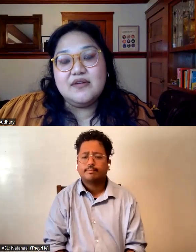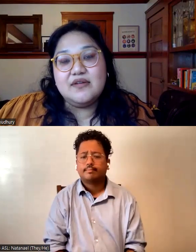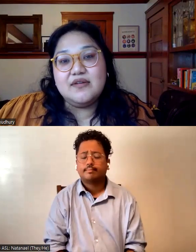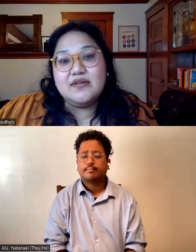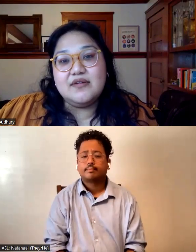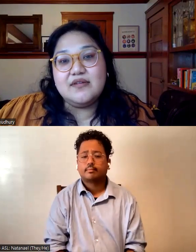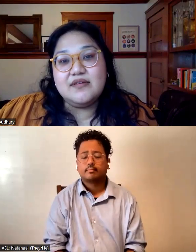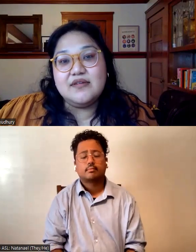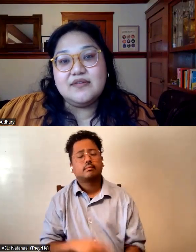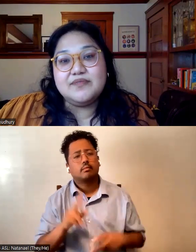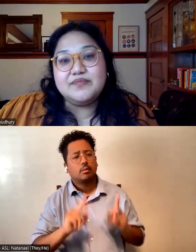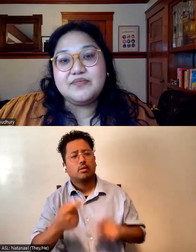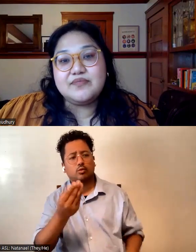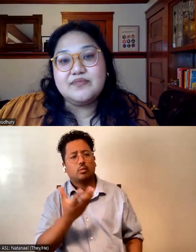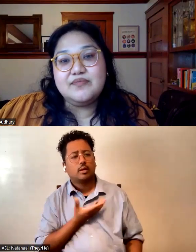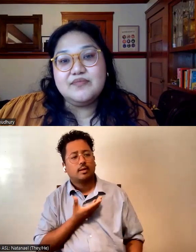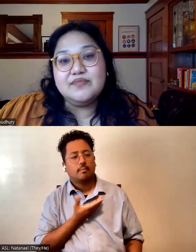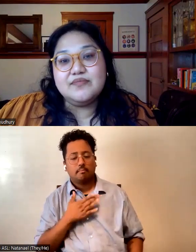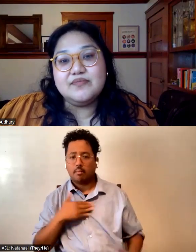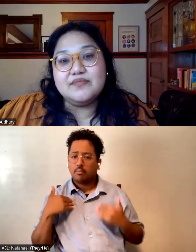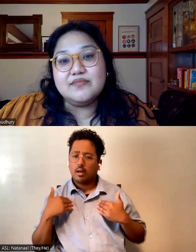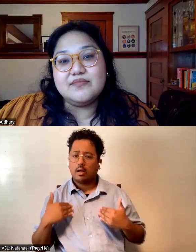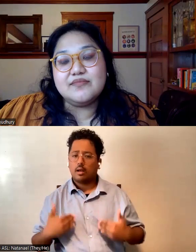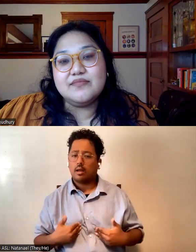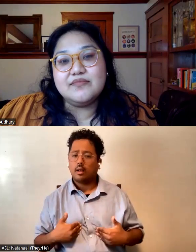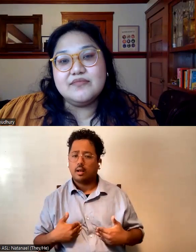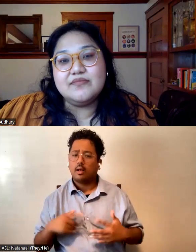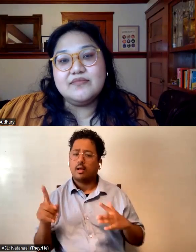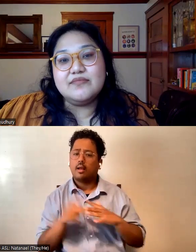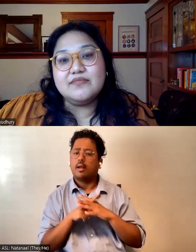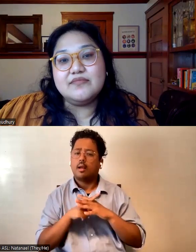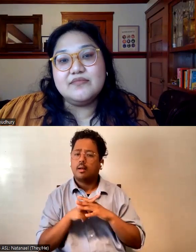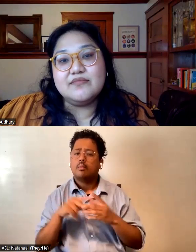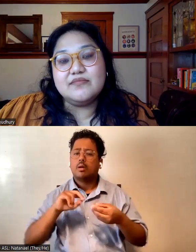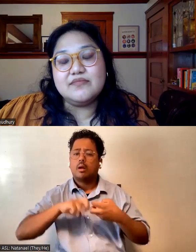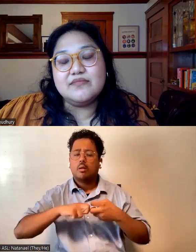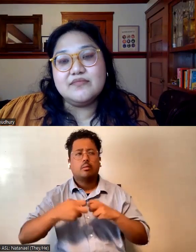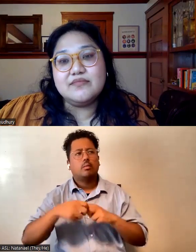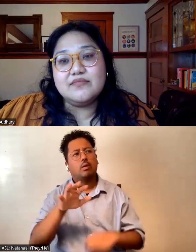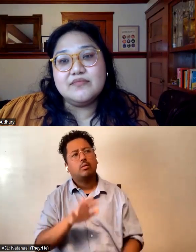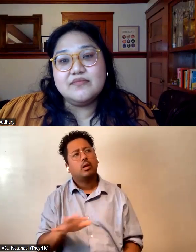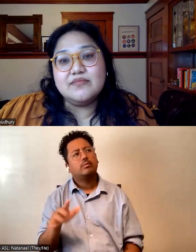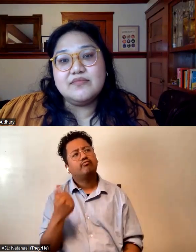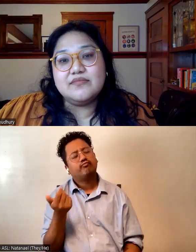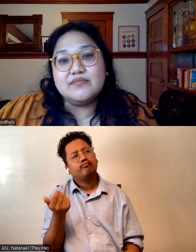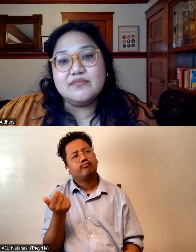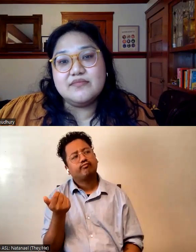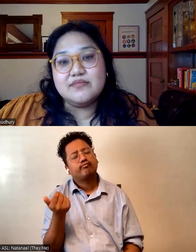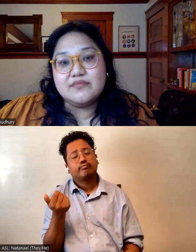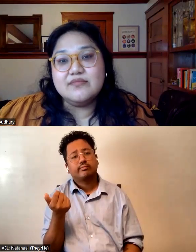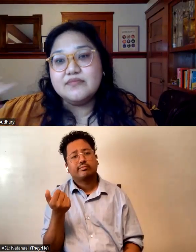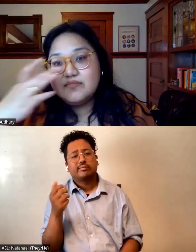I have been told that my body becomes a problem around fatness and